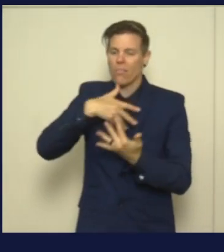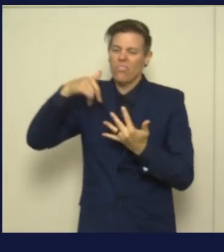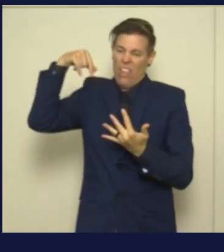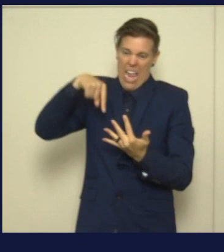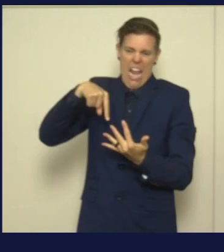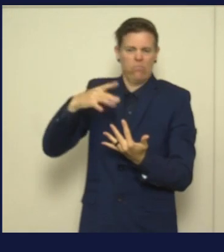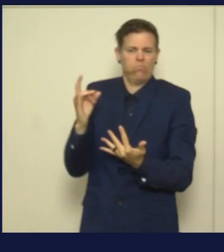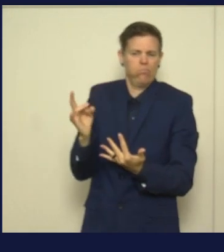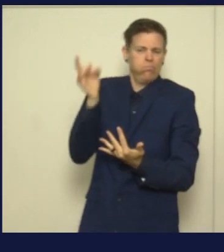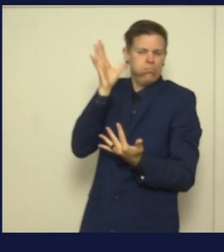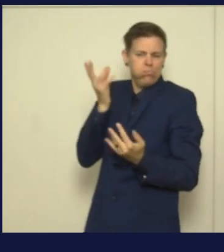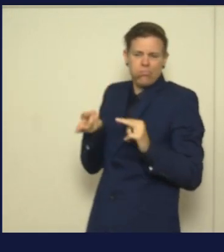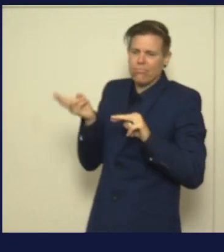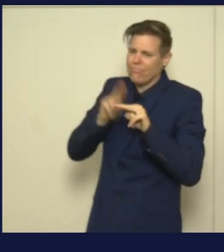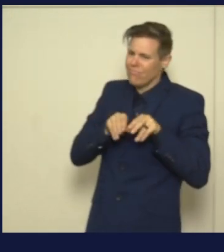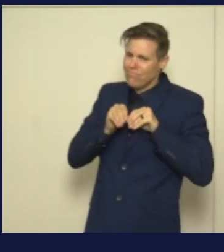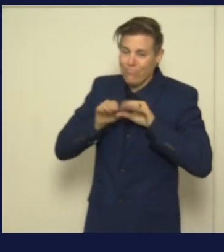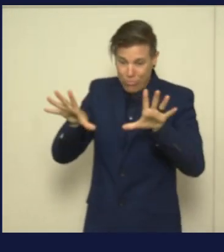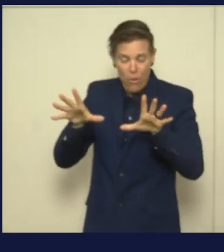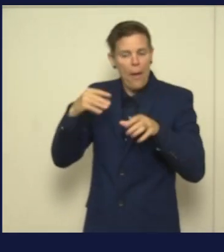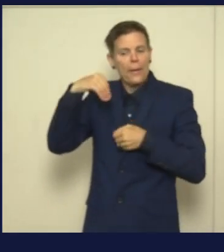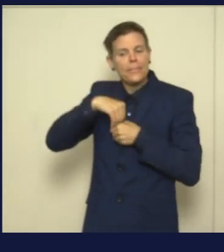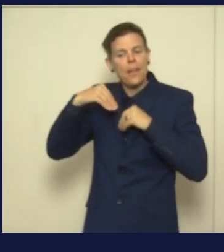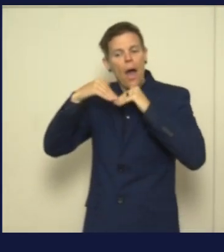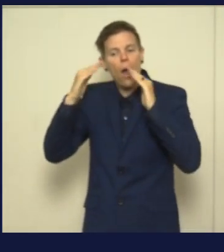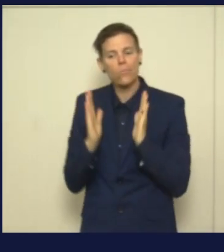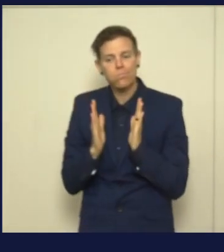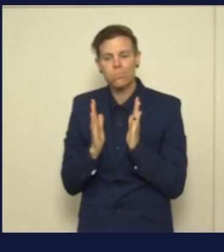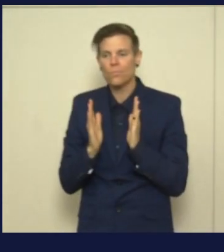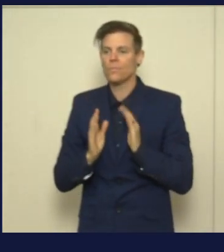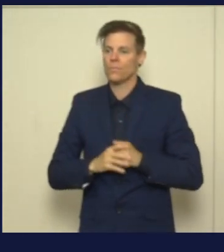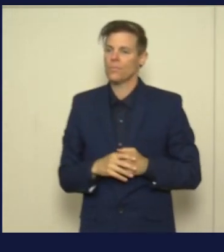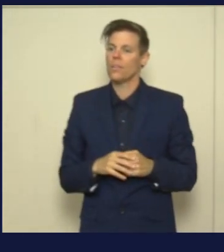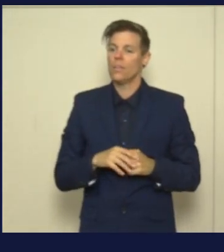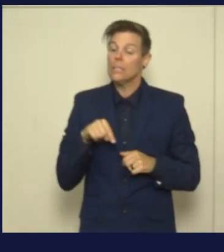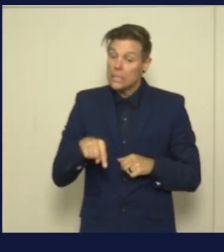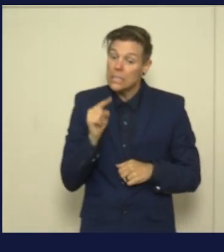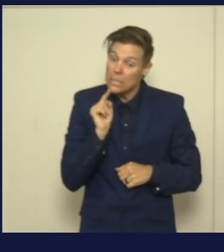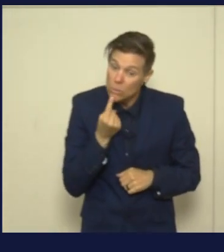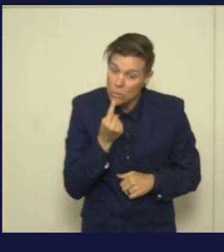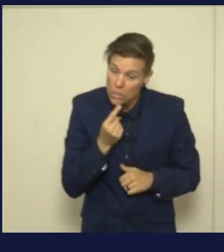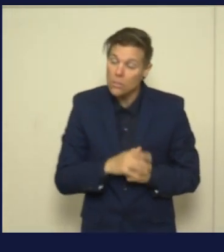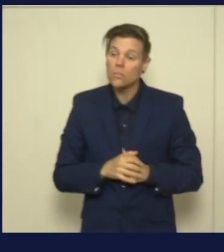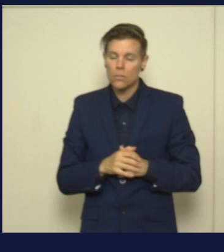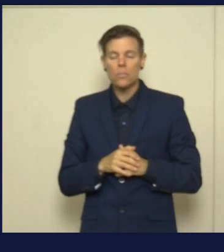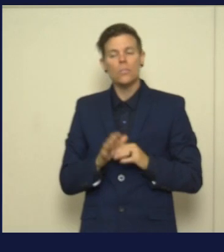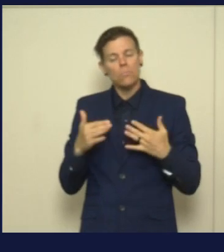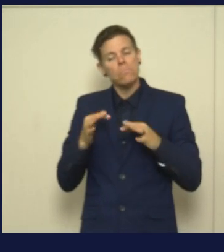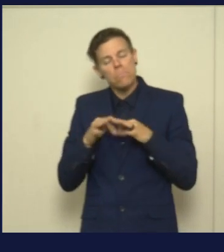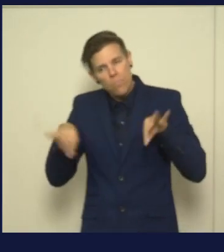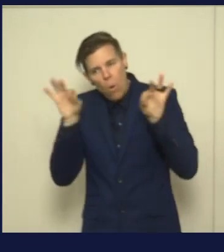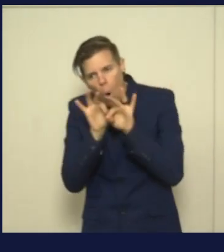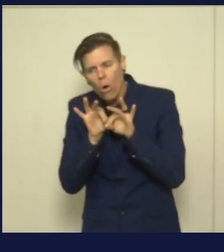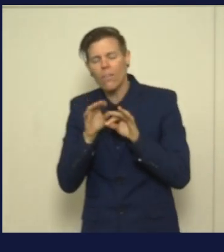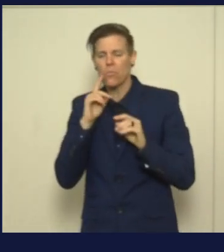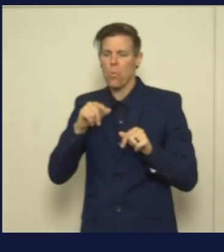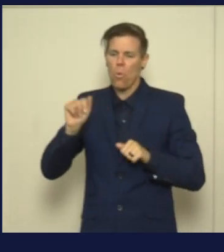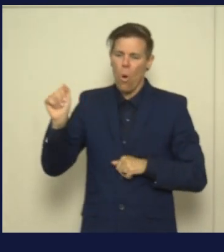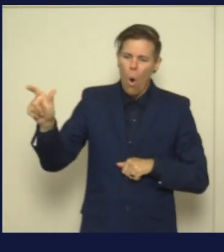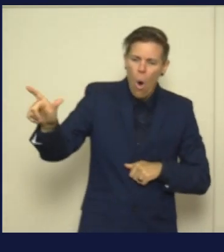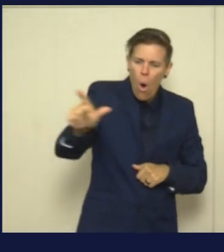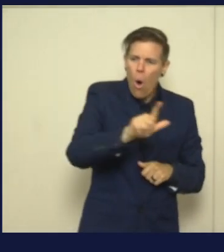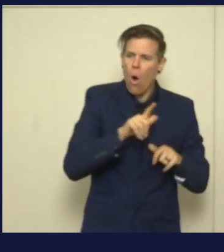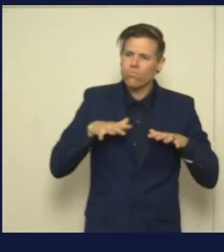warning us, and that warning is still very much the standard course for all of the experts in the nation.